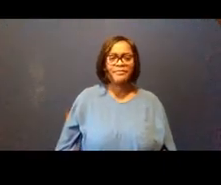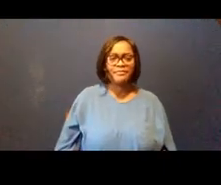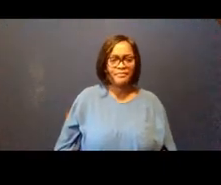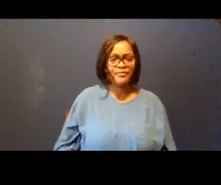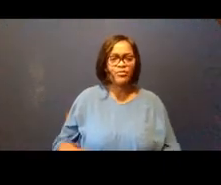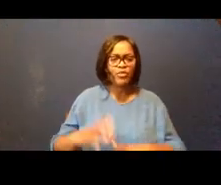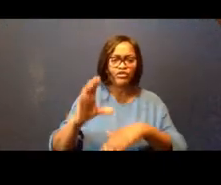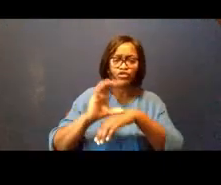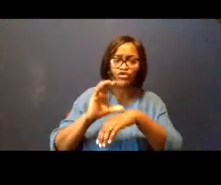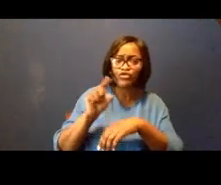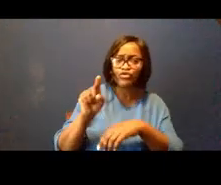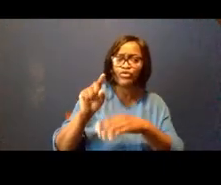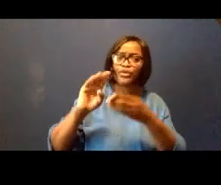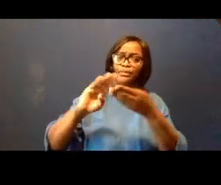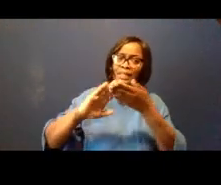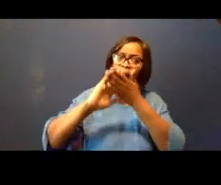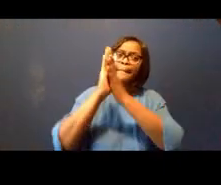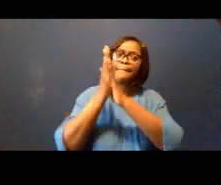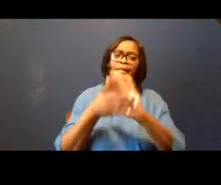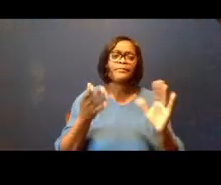grandmother stopped her.